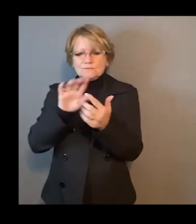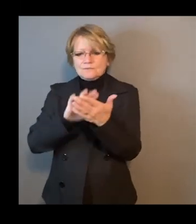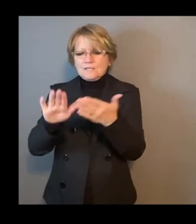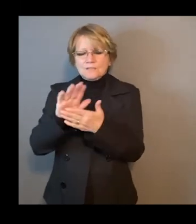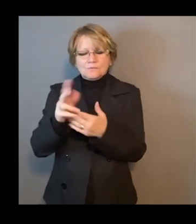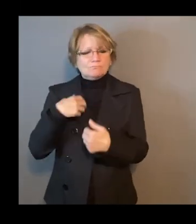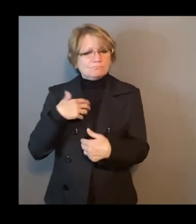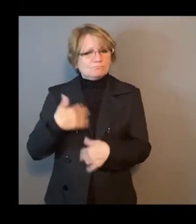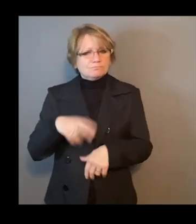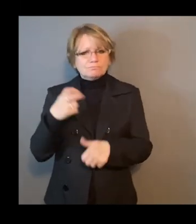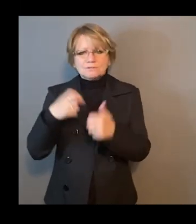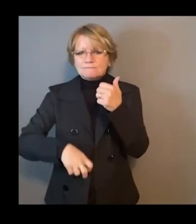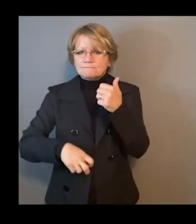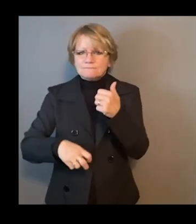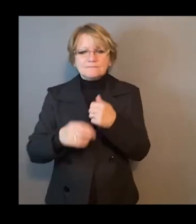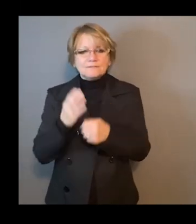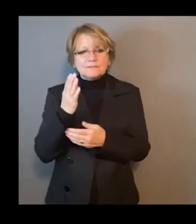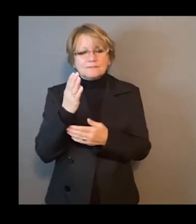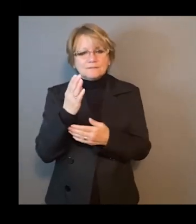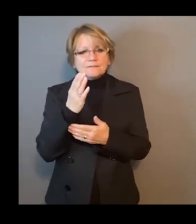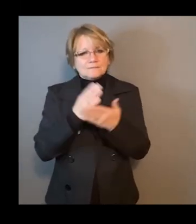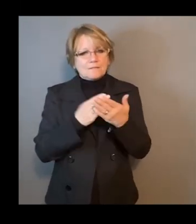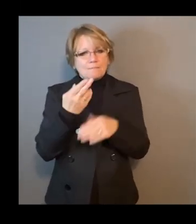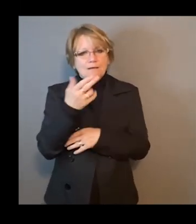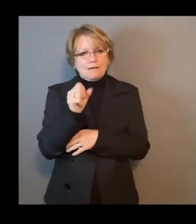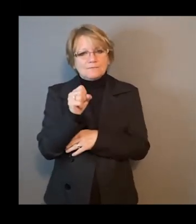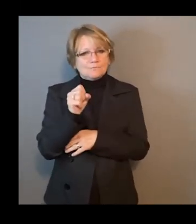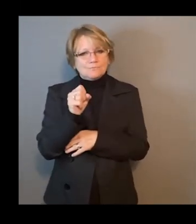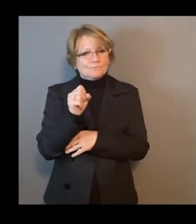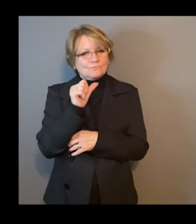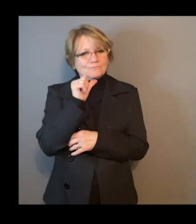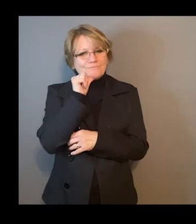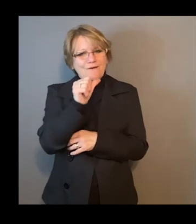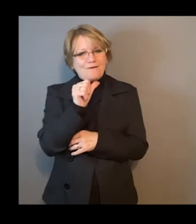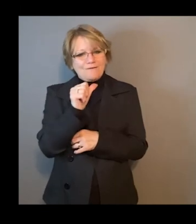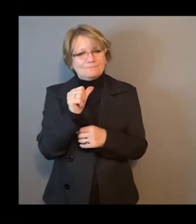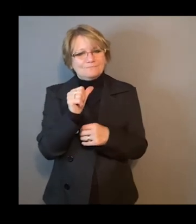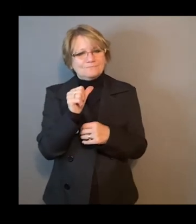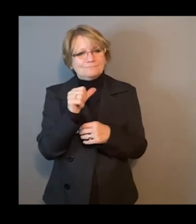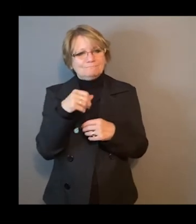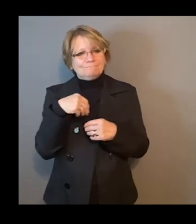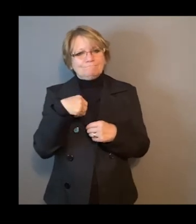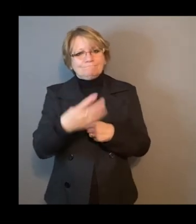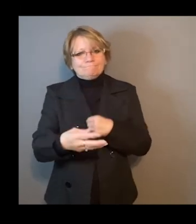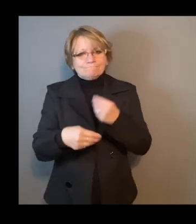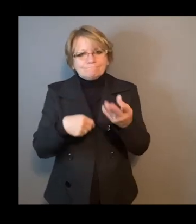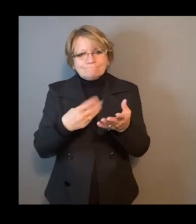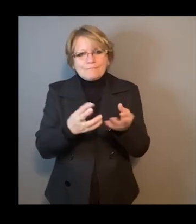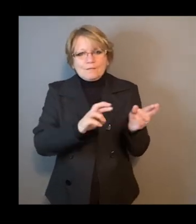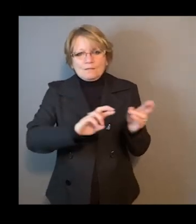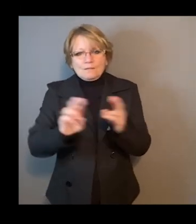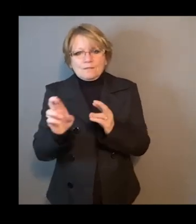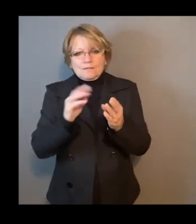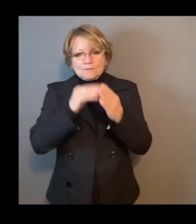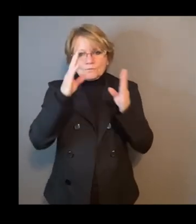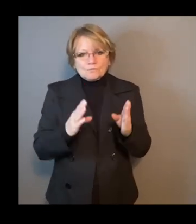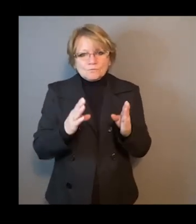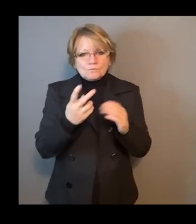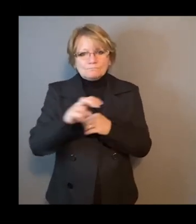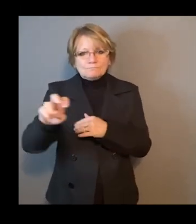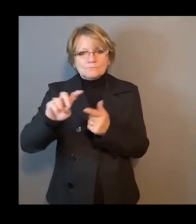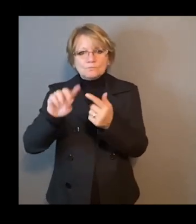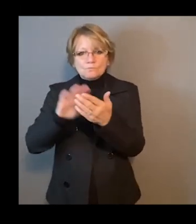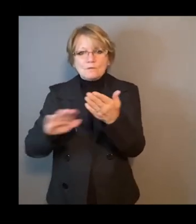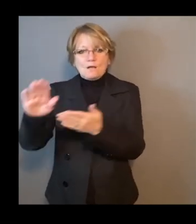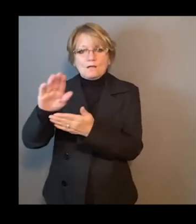like, you know, like certain high schools really don't prepare, you know, people to go to